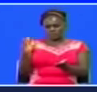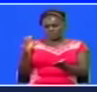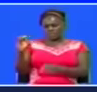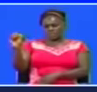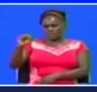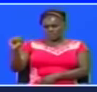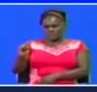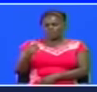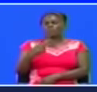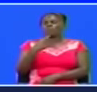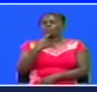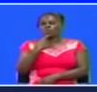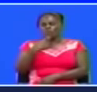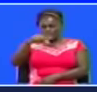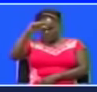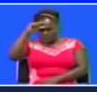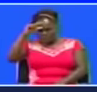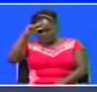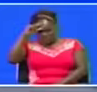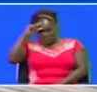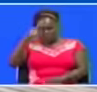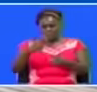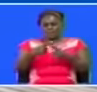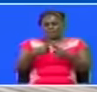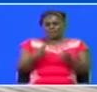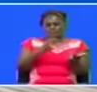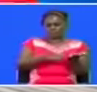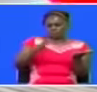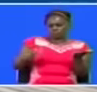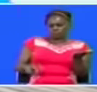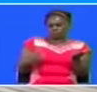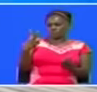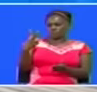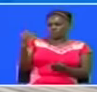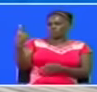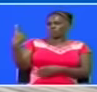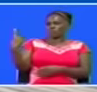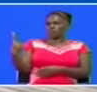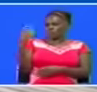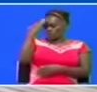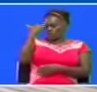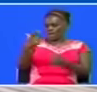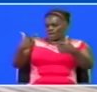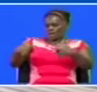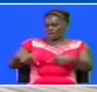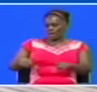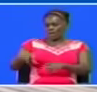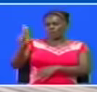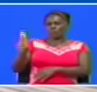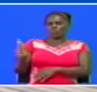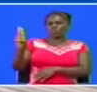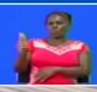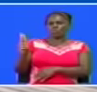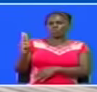retired President Daniel Arap Moi's government, but was forced to resign in 2001 to pave way for President